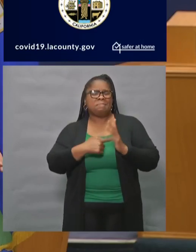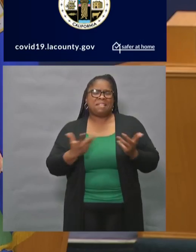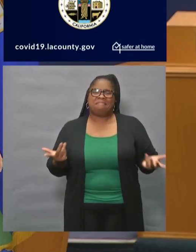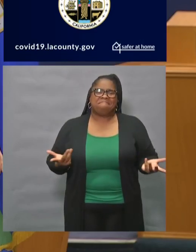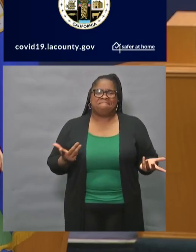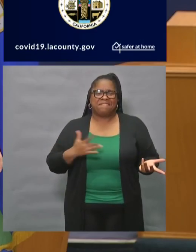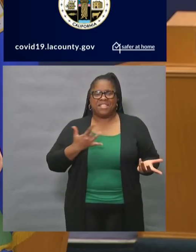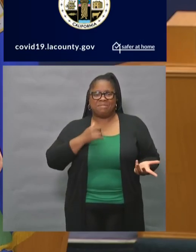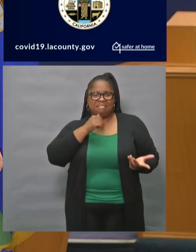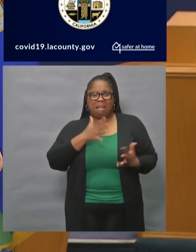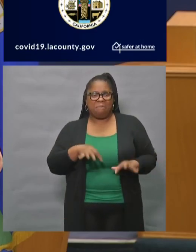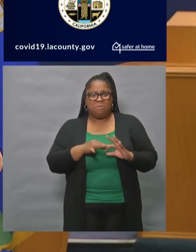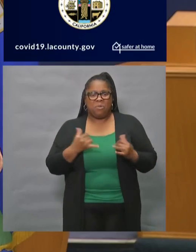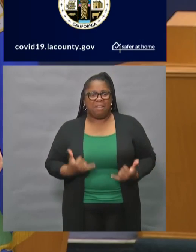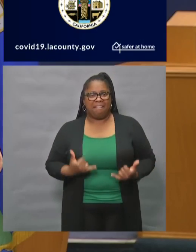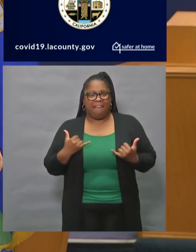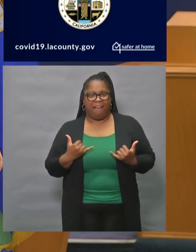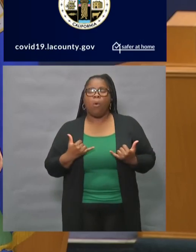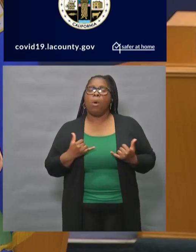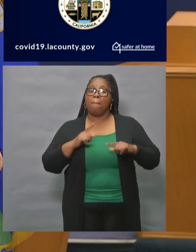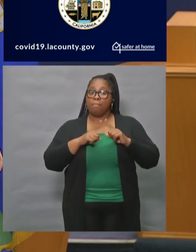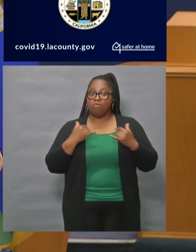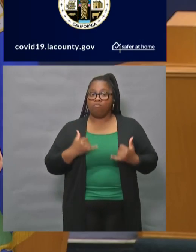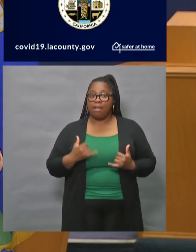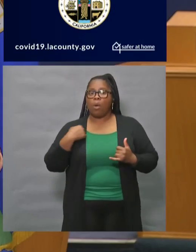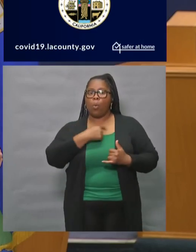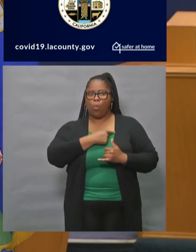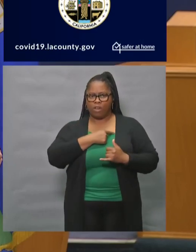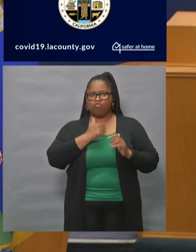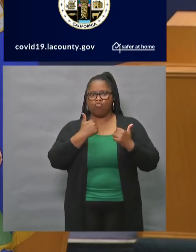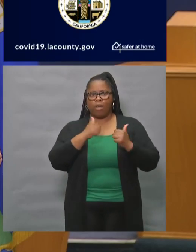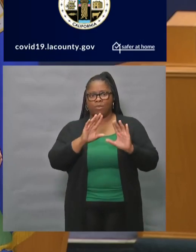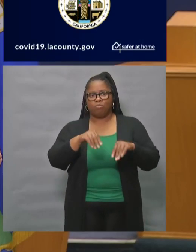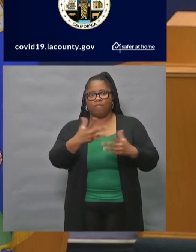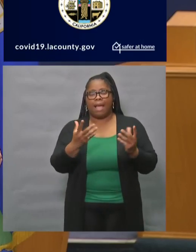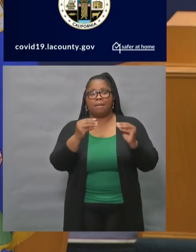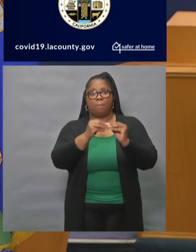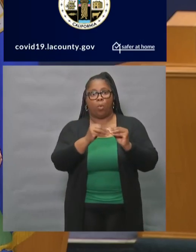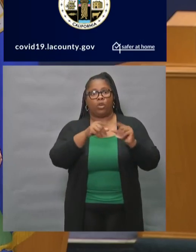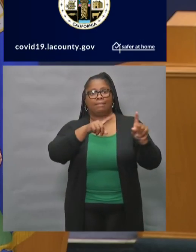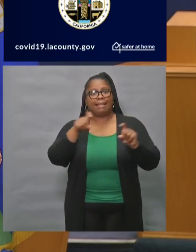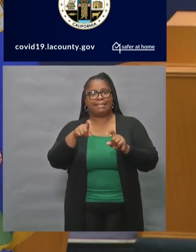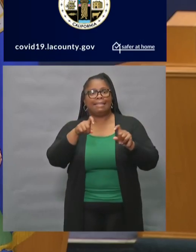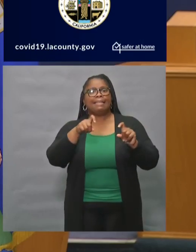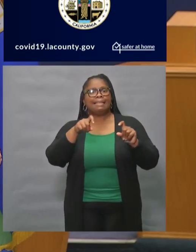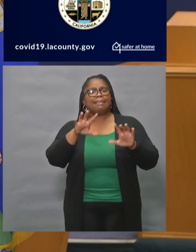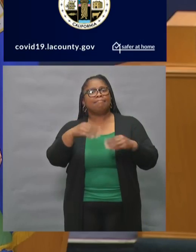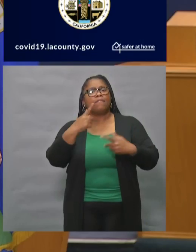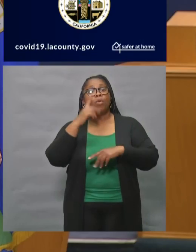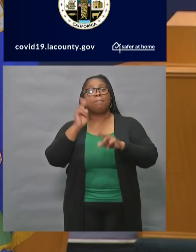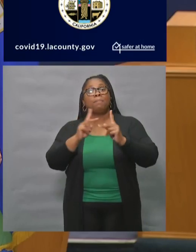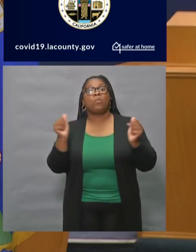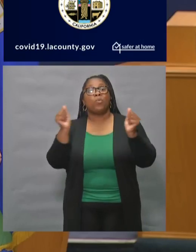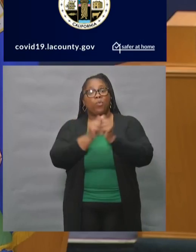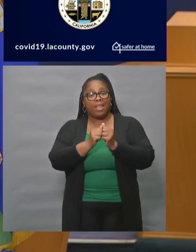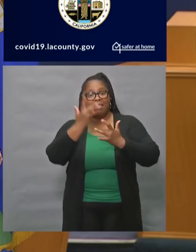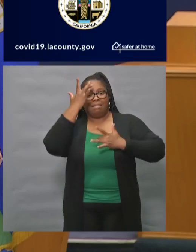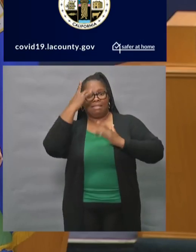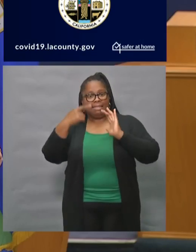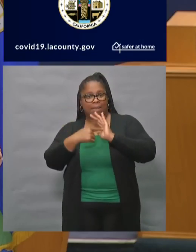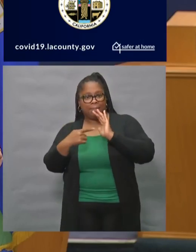things that we're working on, is rolling out the capacity for both all people who have symptoms to have access to molecular